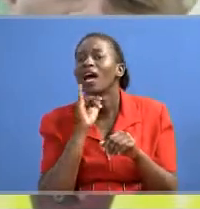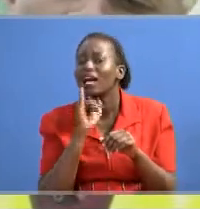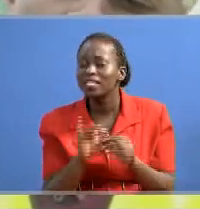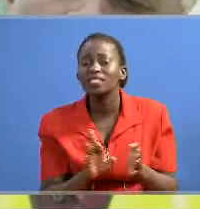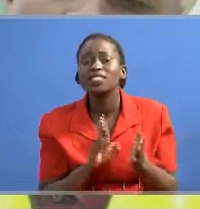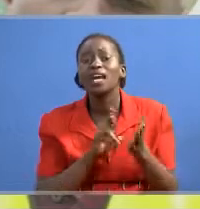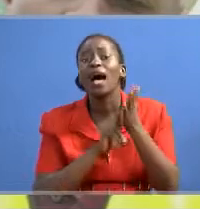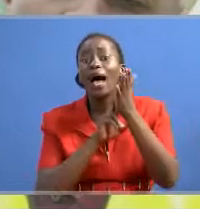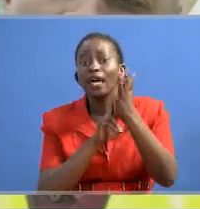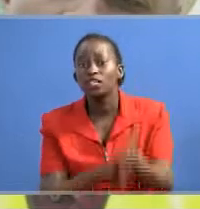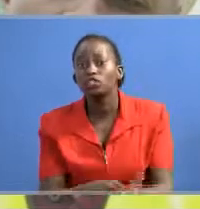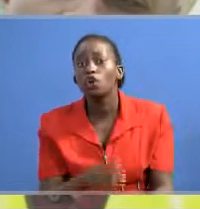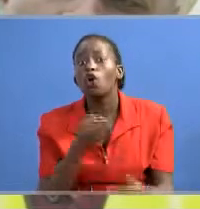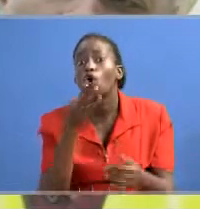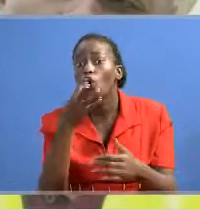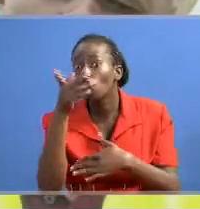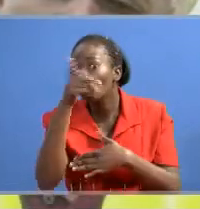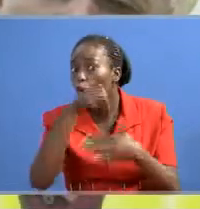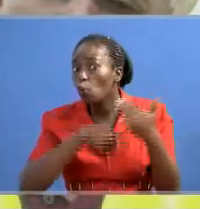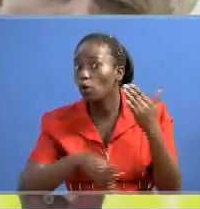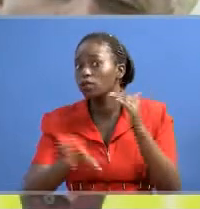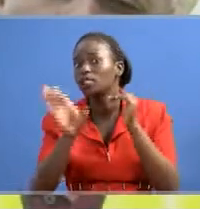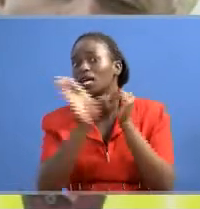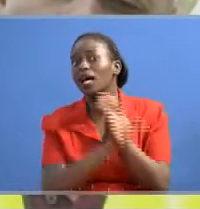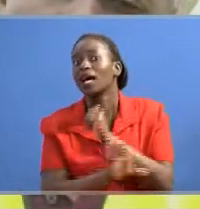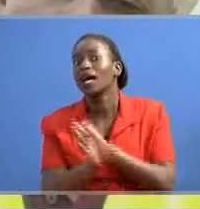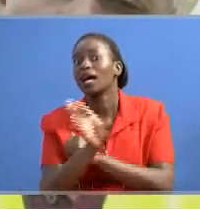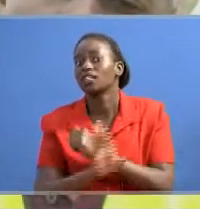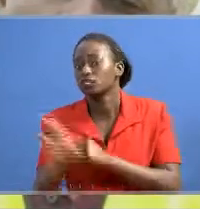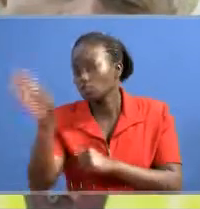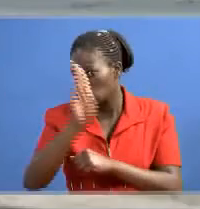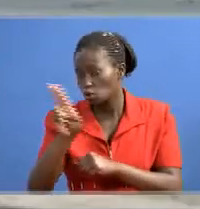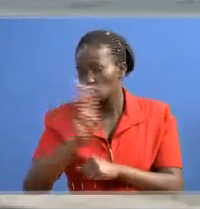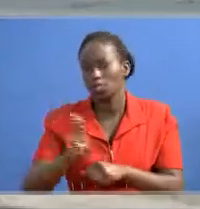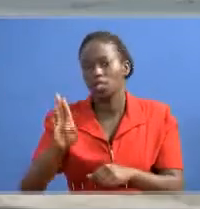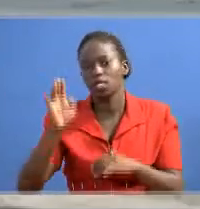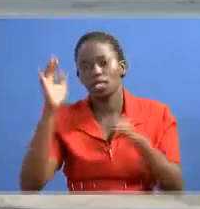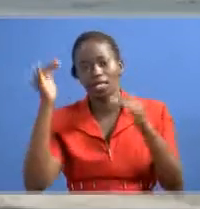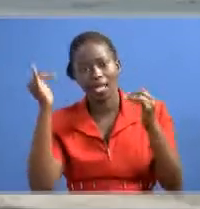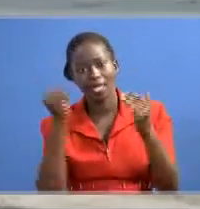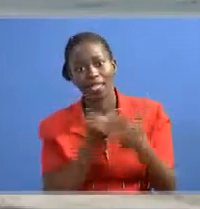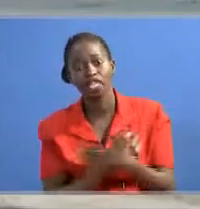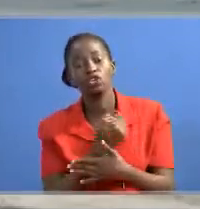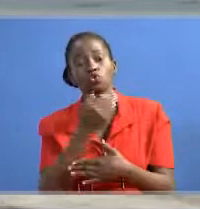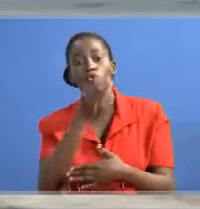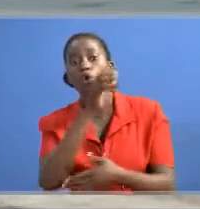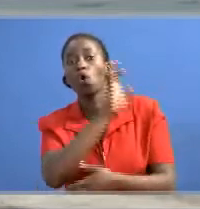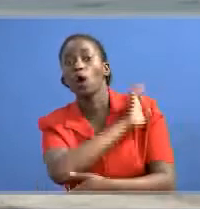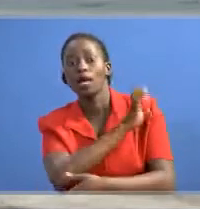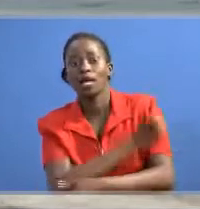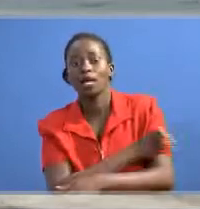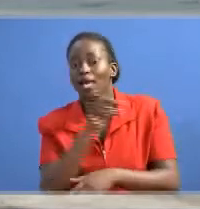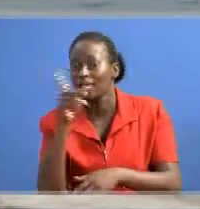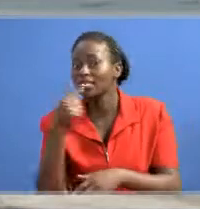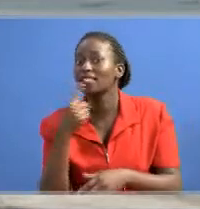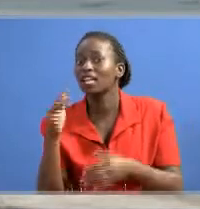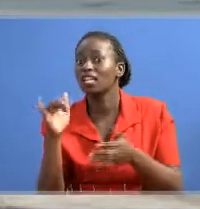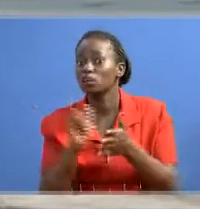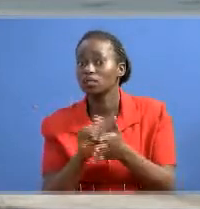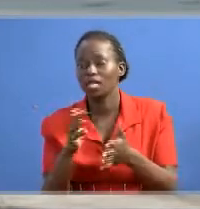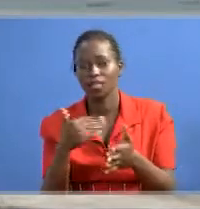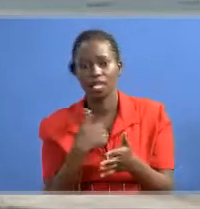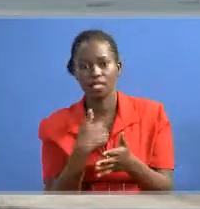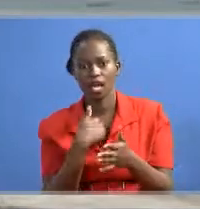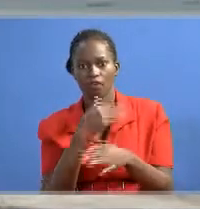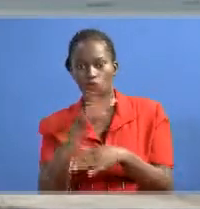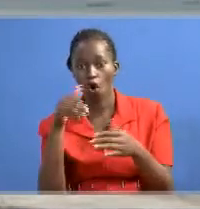of the country utilizing the renewable energy. Gisharu announced that as a corporation, they are